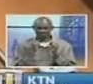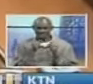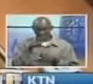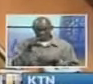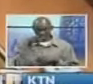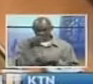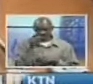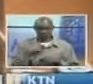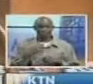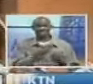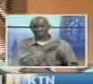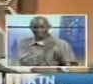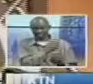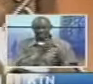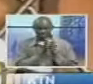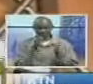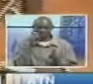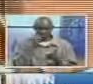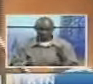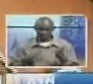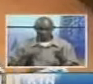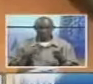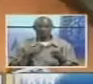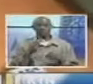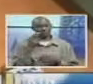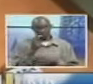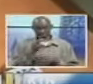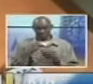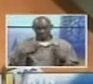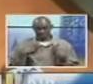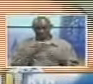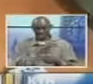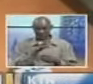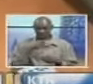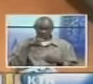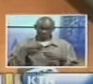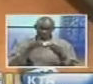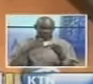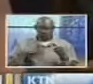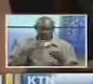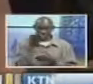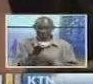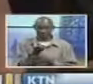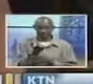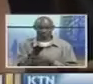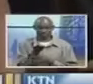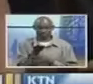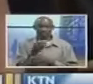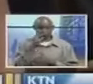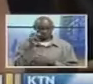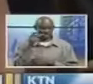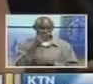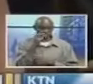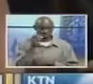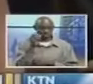the Inspector General of Police of placing firepower in the hands of the civilian population is not new. In